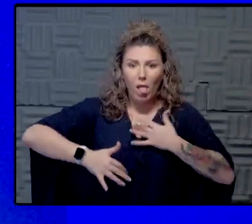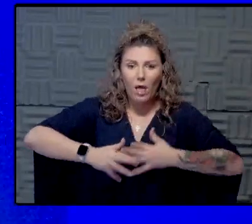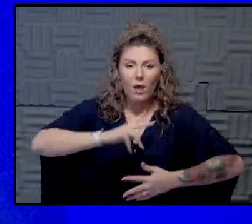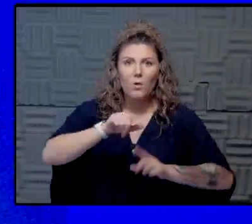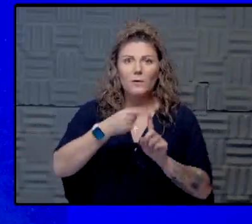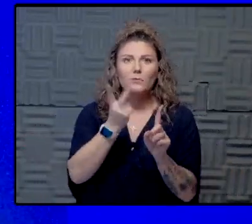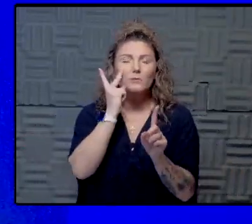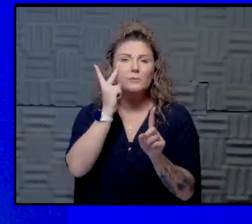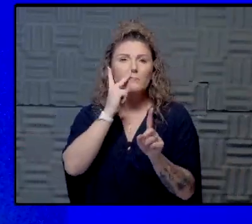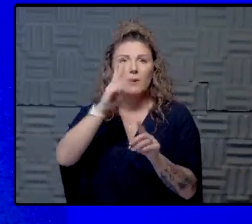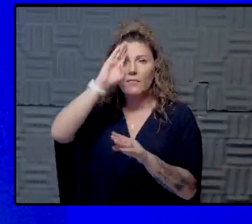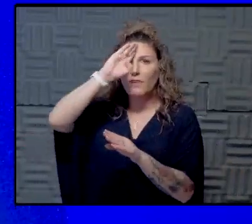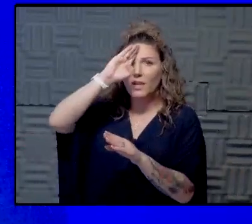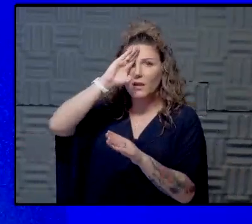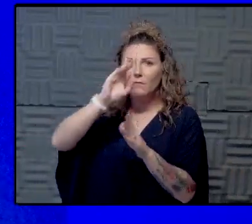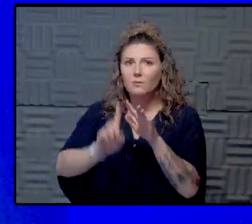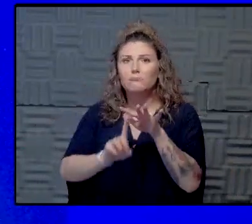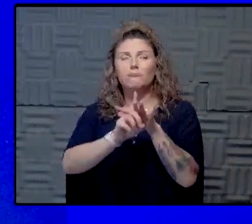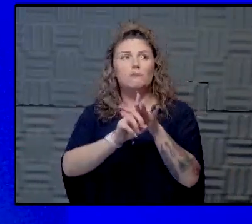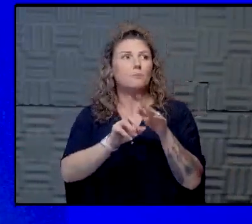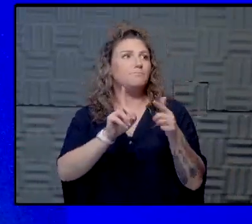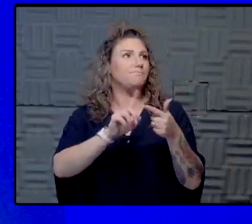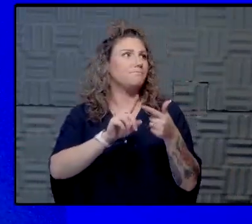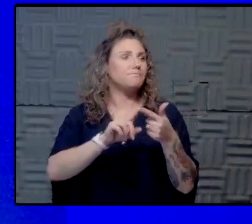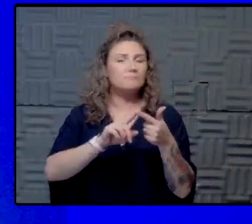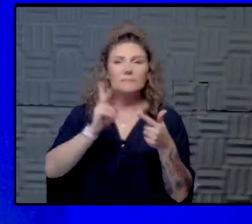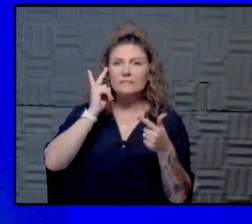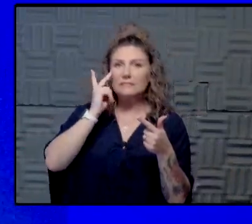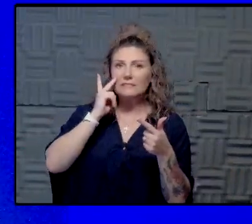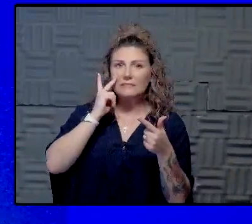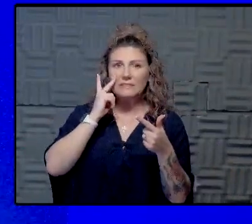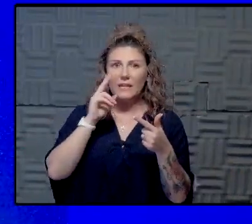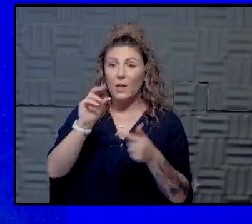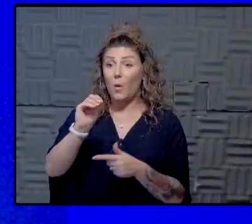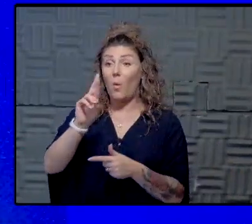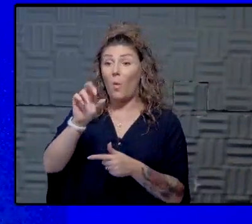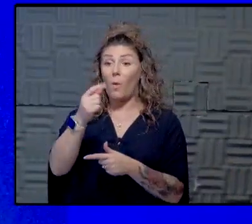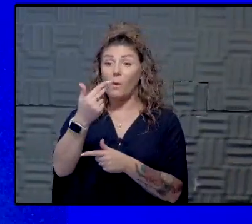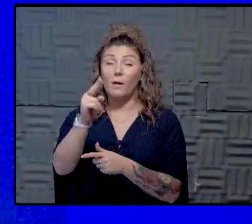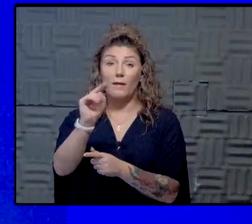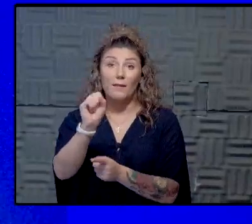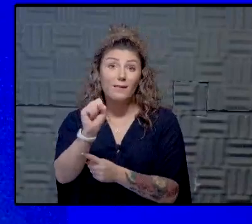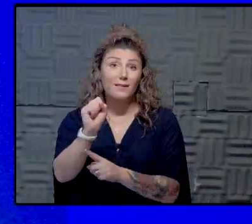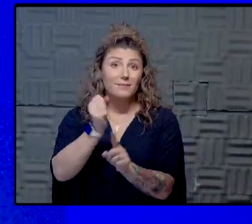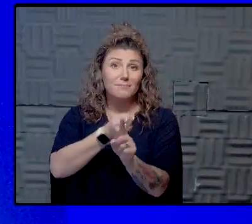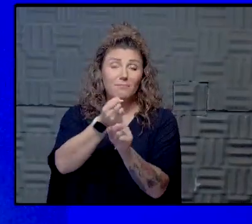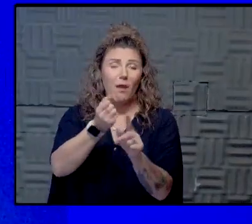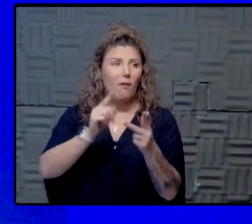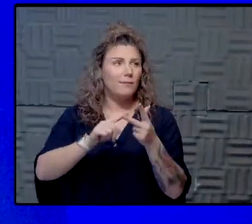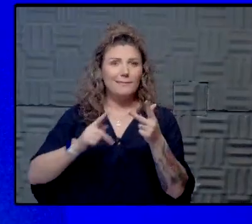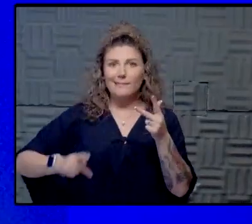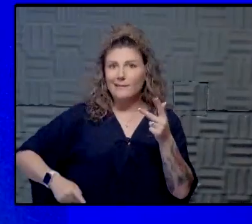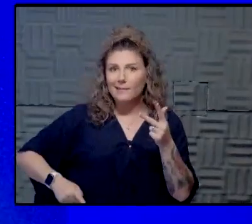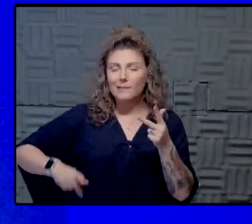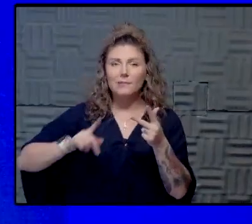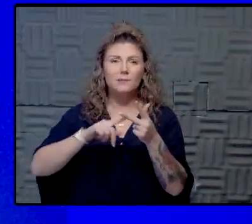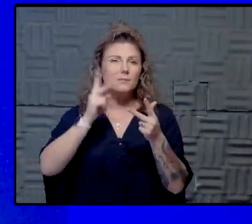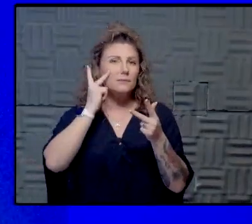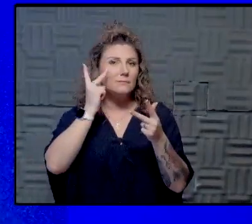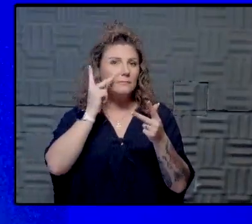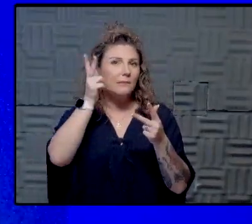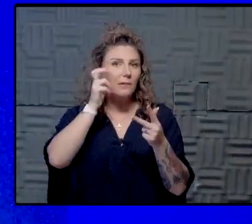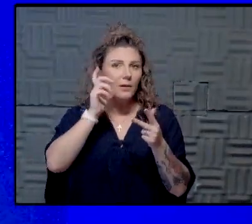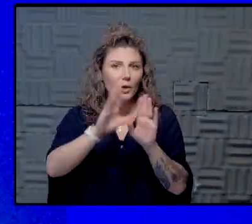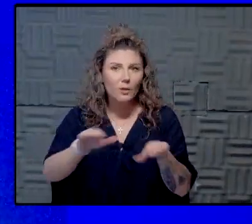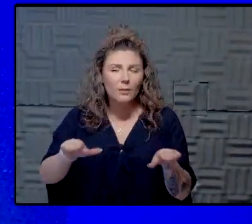see these fevers, or you start to see multiple organs be impacted by it. So whether that's their kidneys, frequently we keep hearing